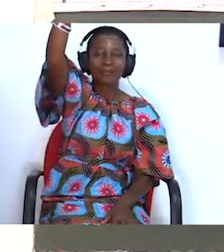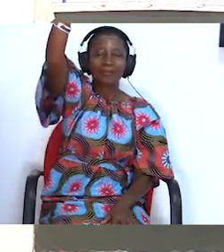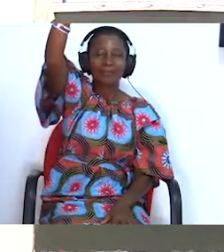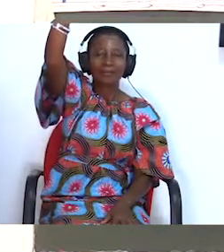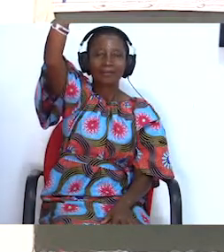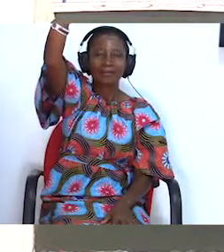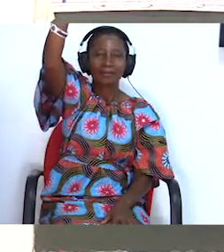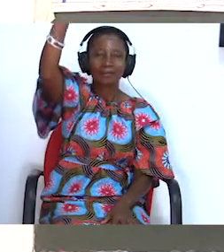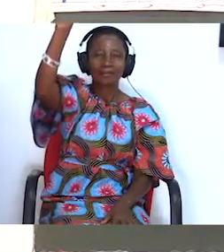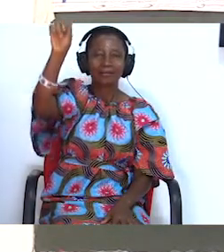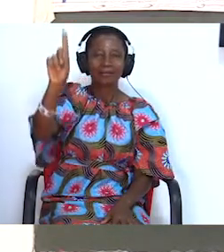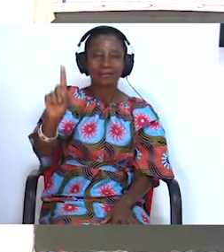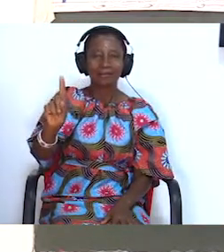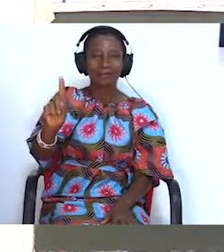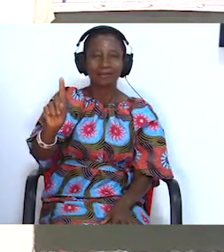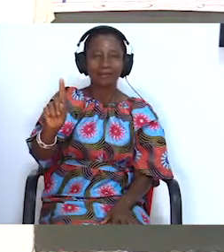Around,